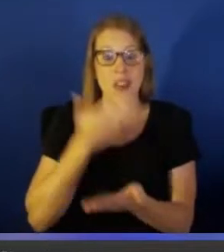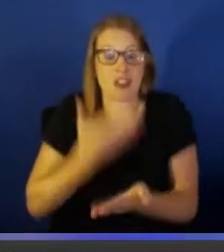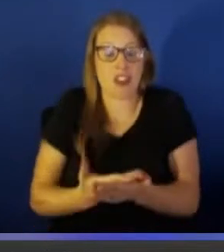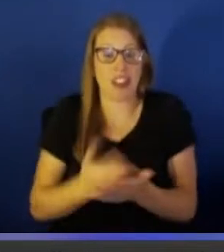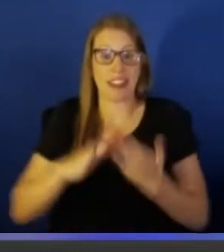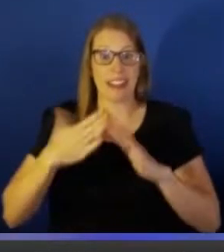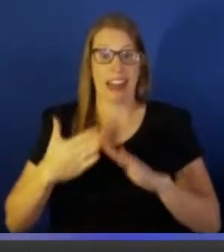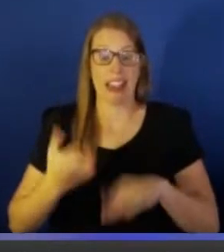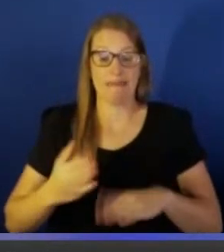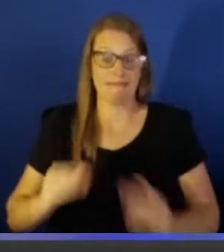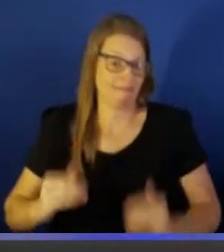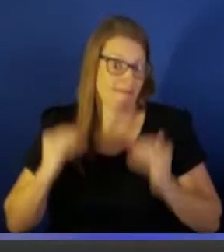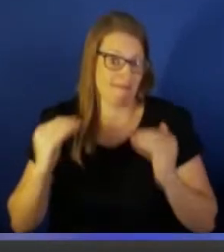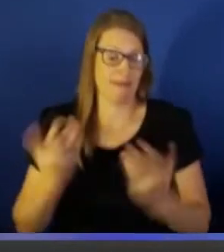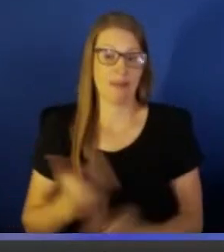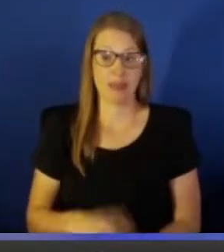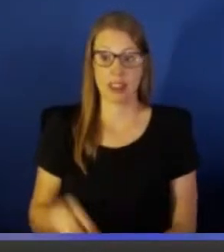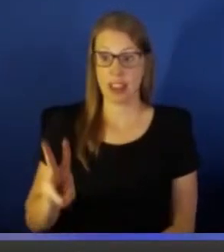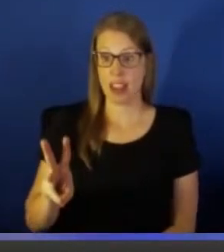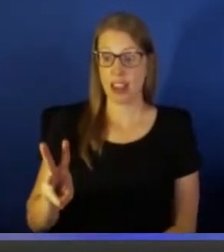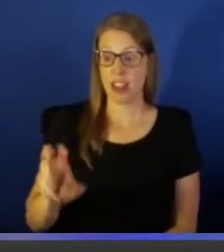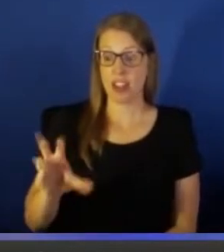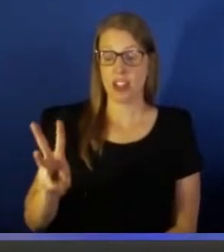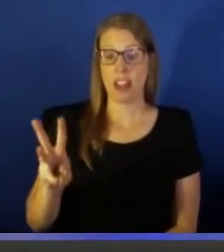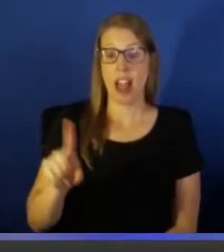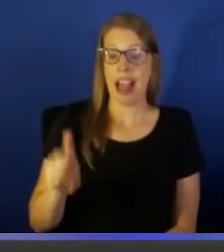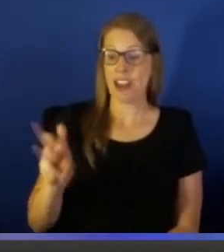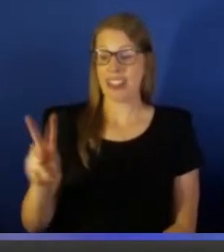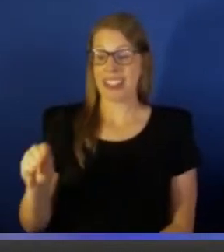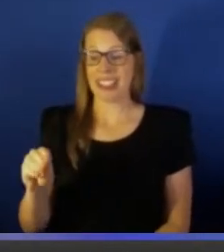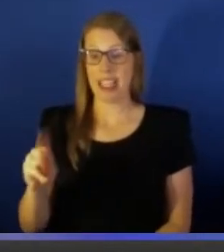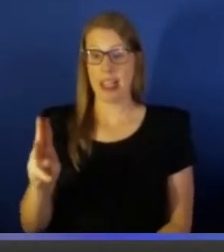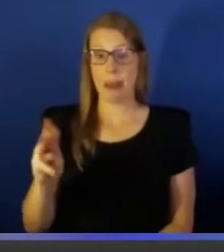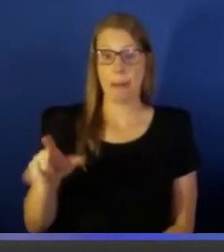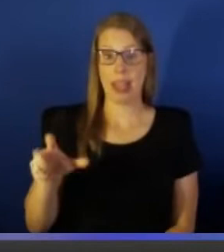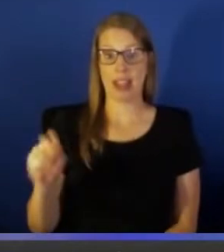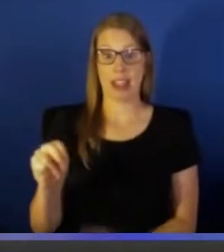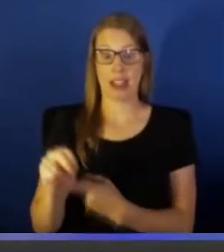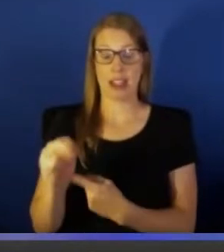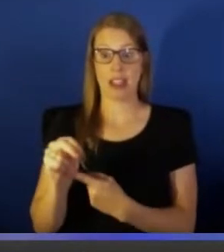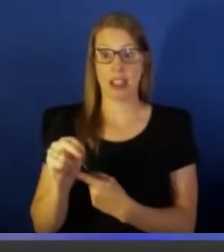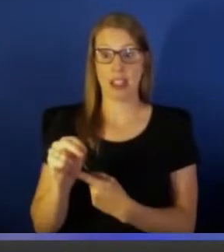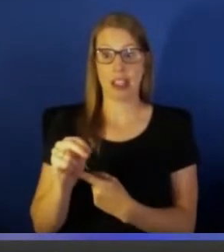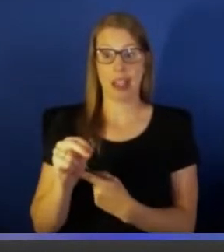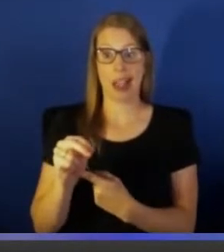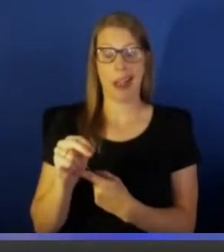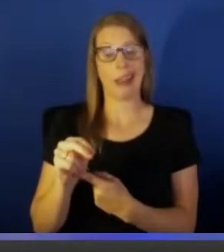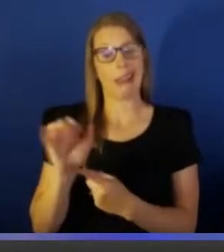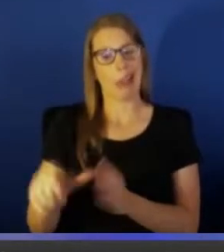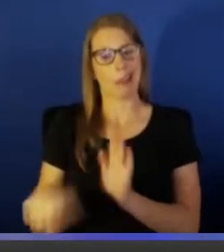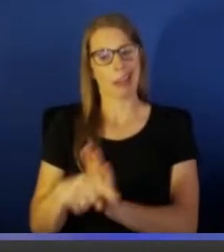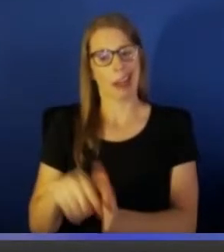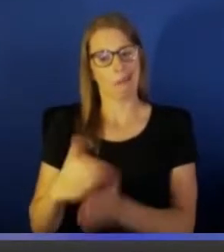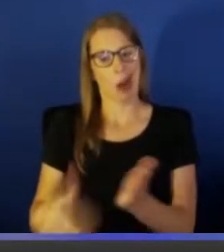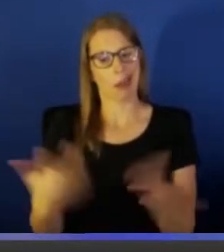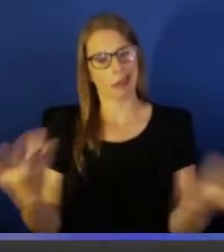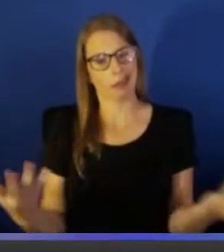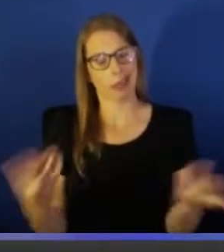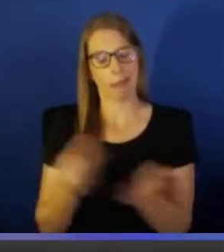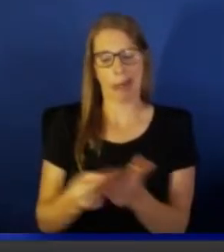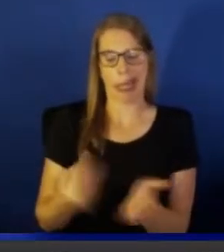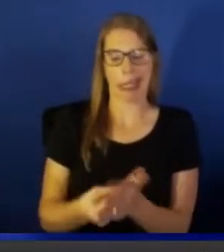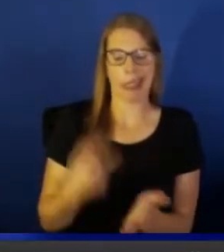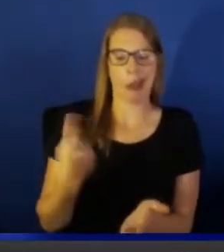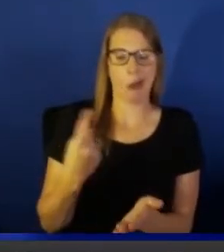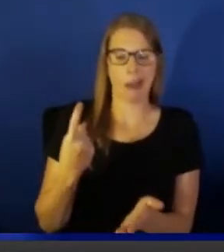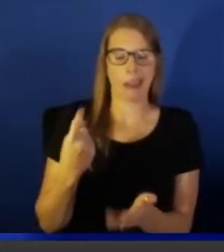here. $160 million project, though. How's that being funded? Well, you just named the drawback. Exactly. When it comes to money, right? Everything